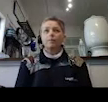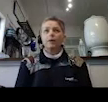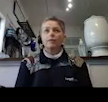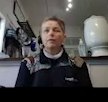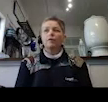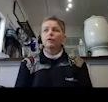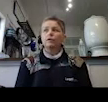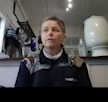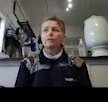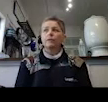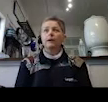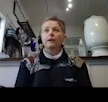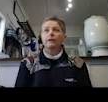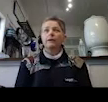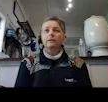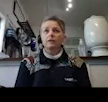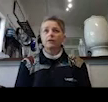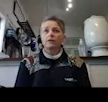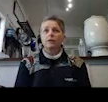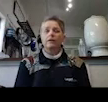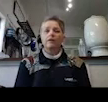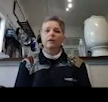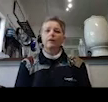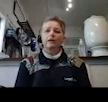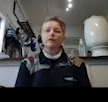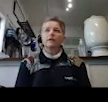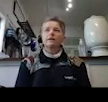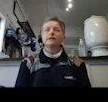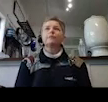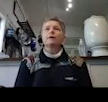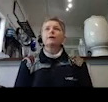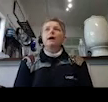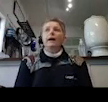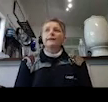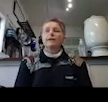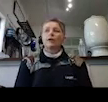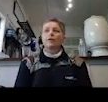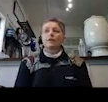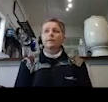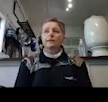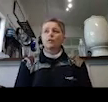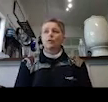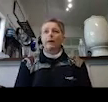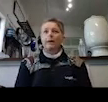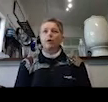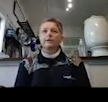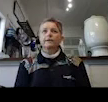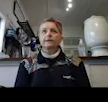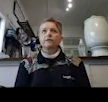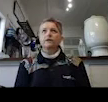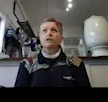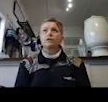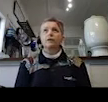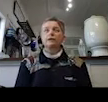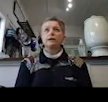program reviewed their tax return that they filed at the end of the year. And so there was this automatic process